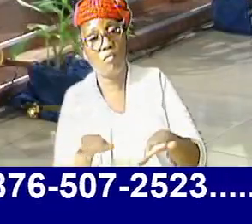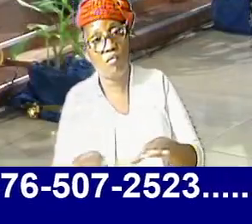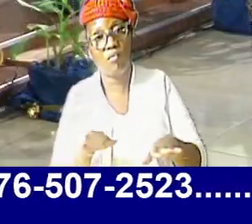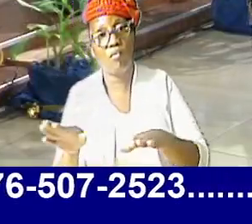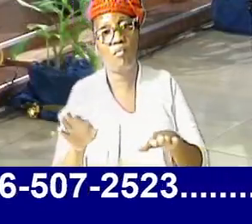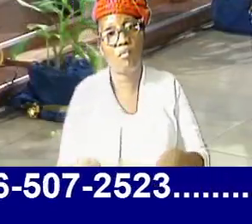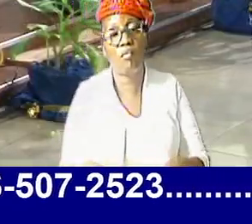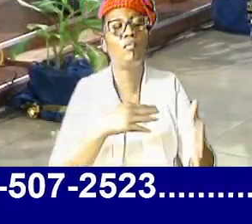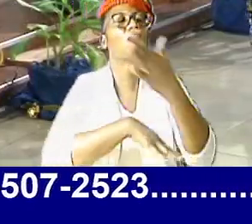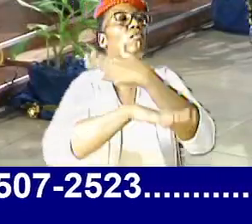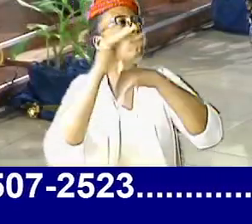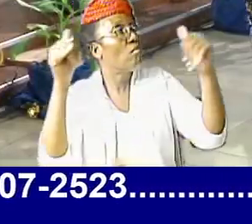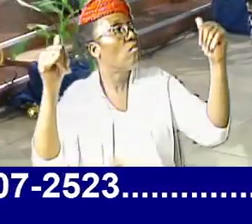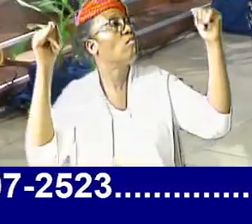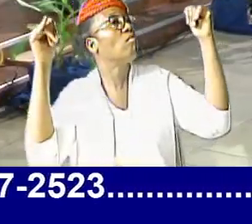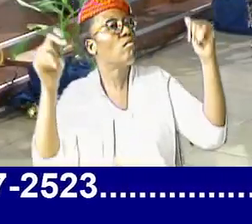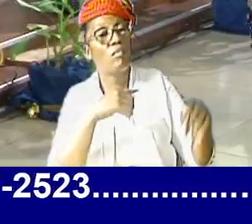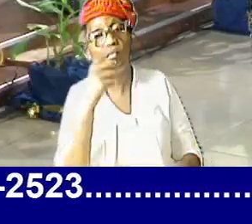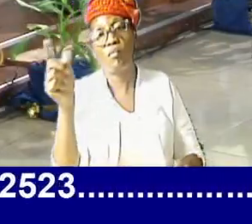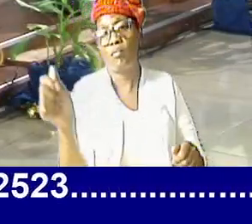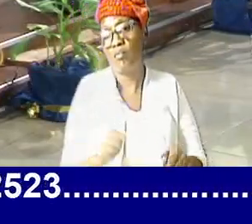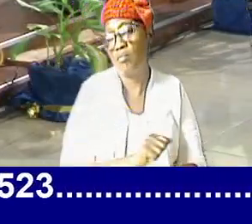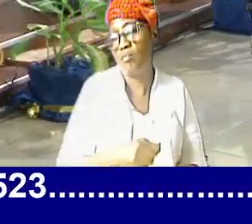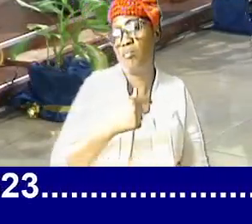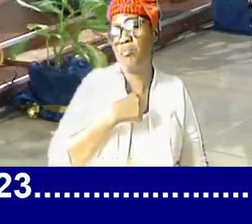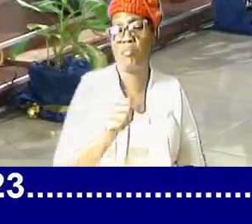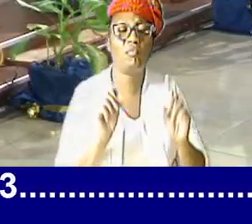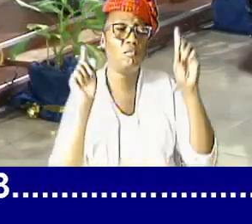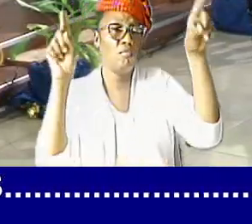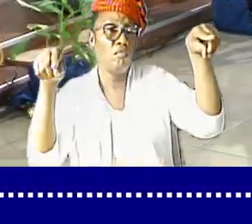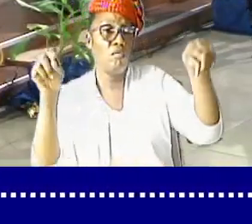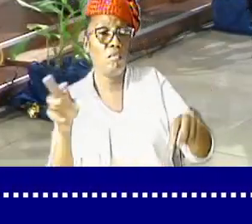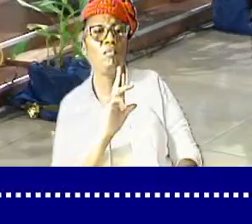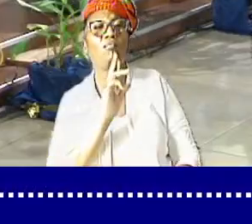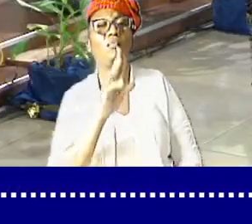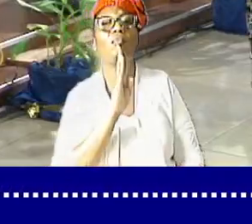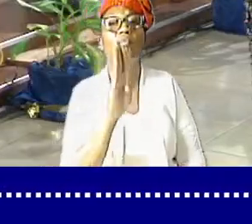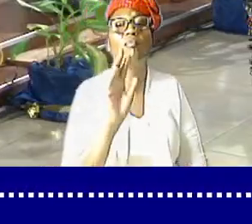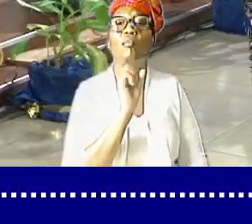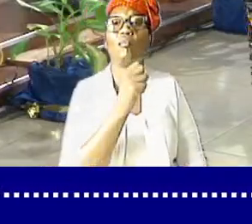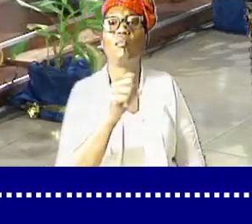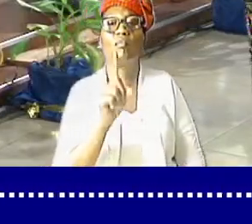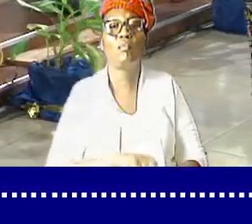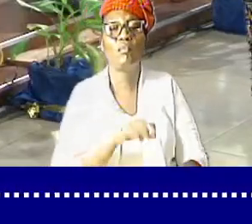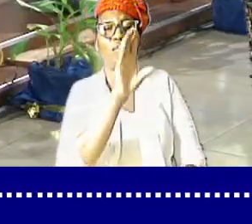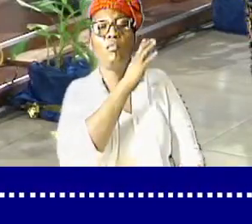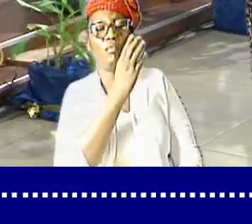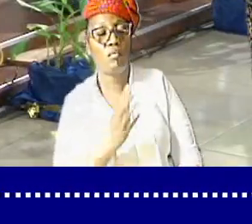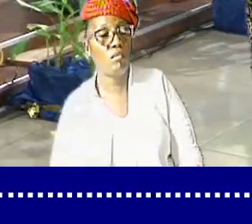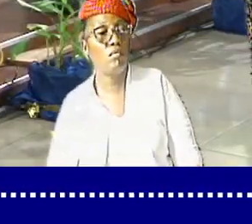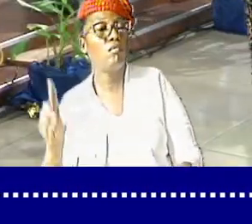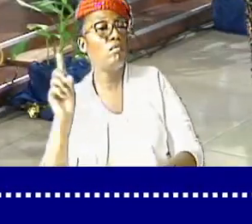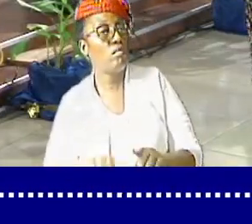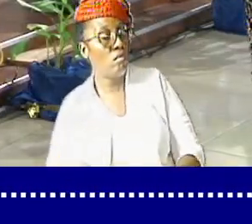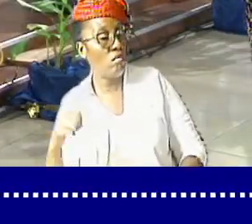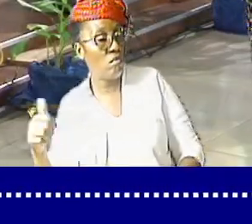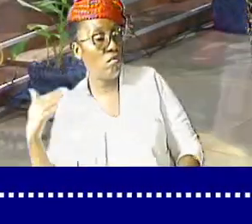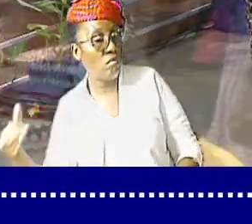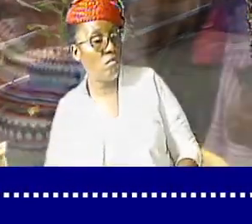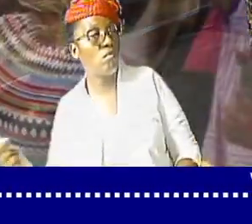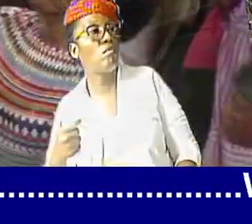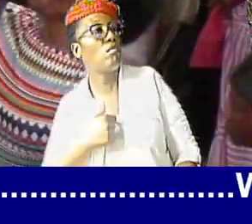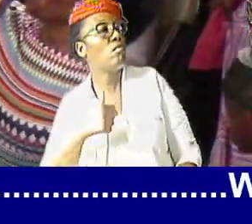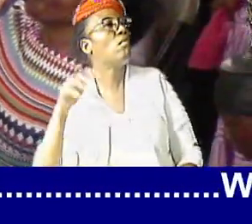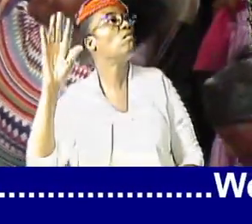in the grand old highway, I'll tell it everywhere I go. Said I'd rather be an old time Christian